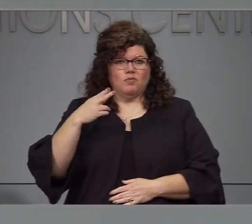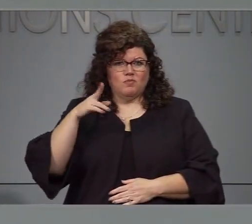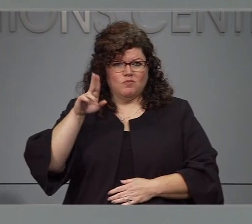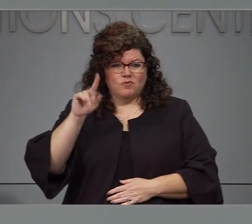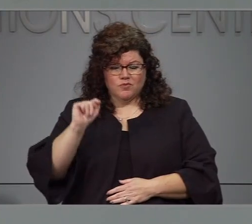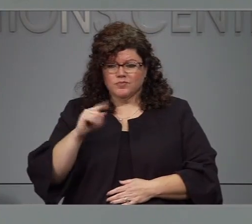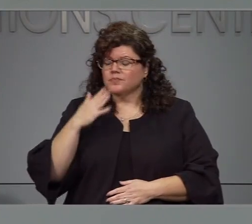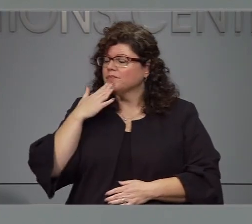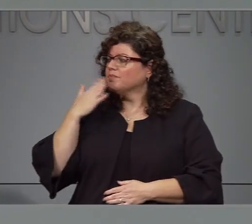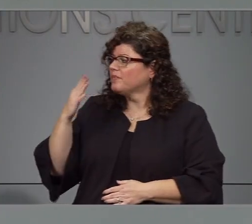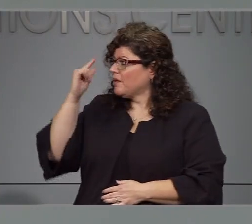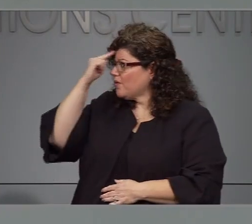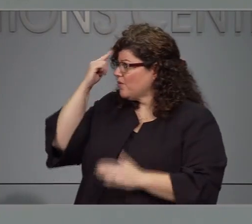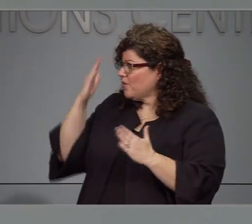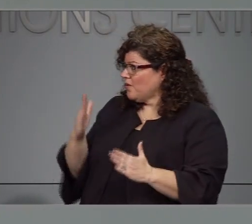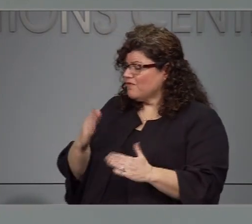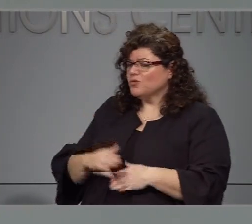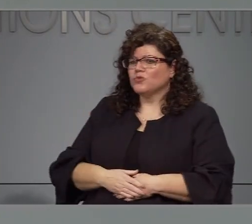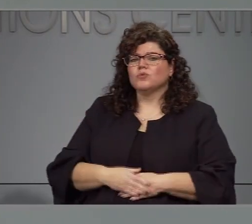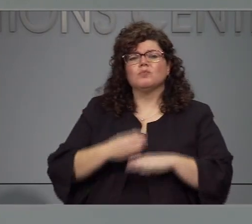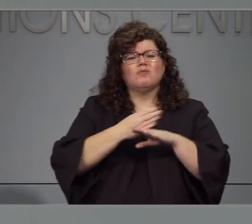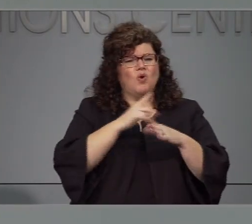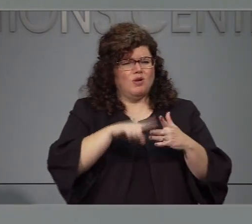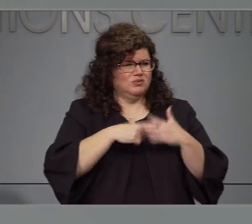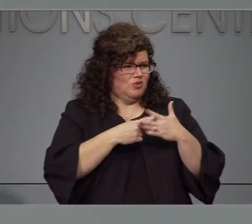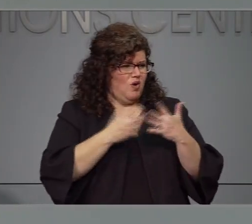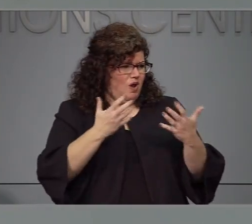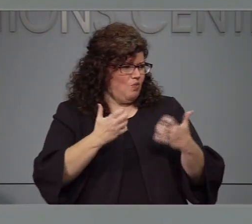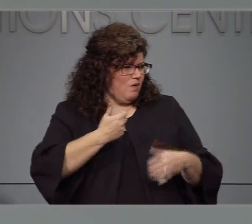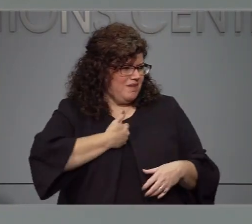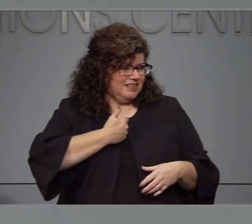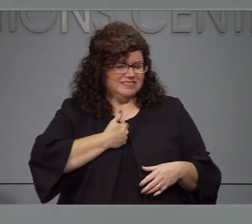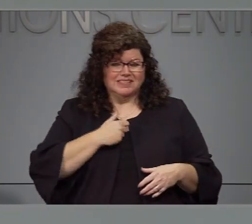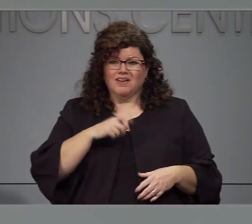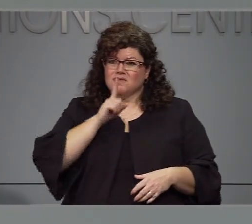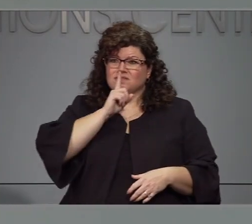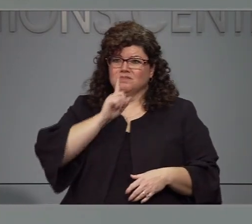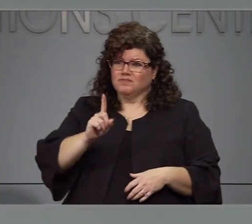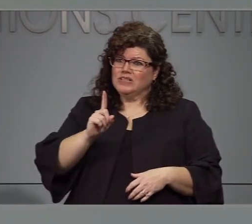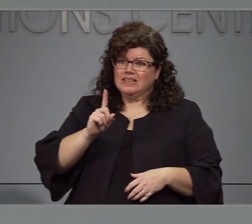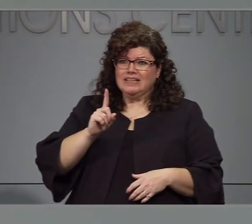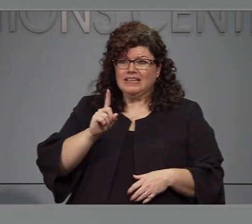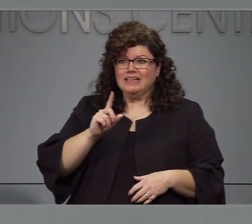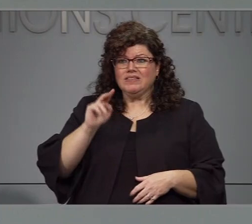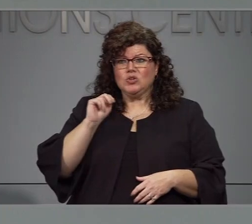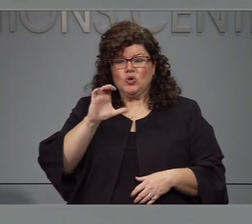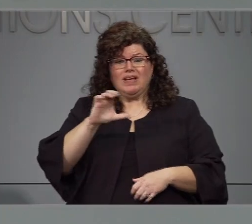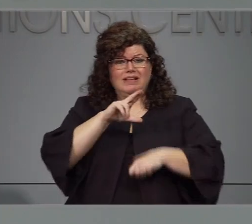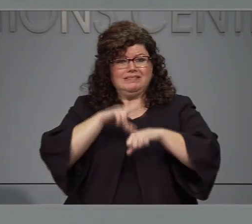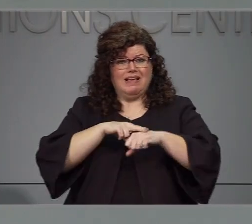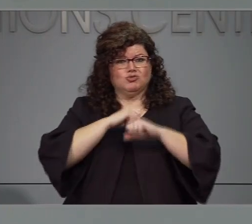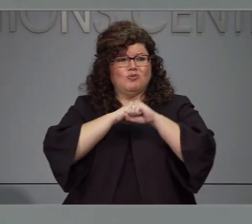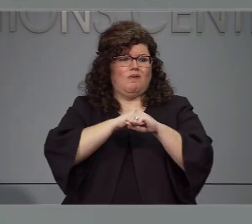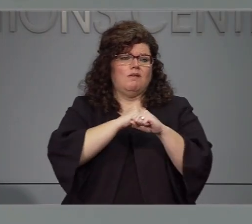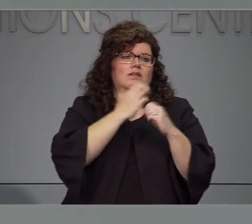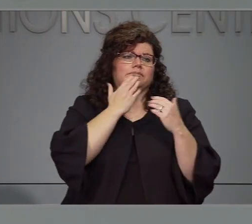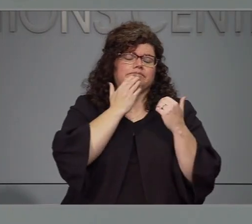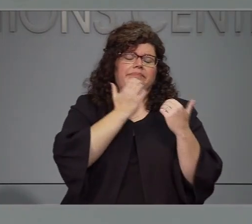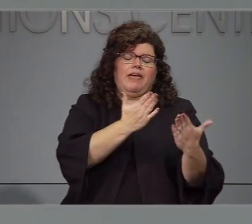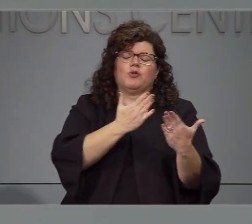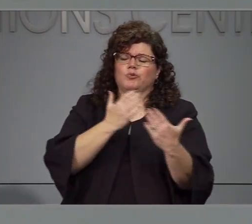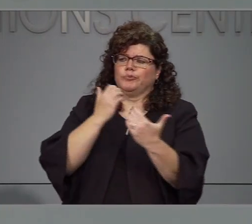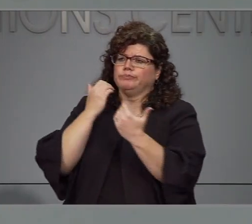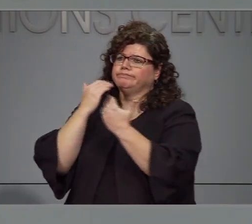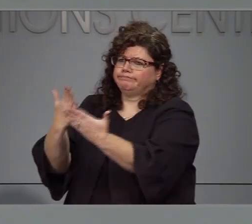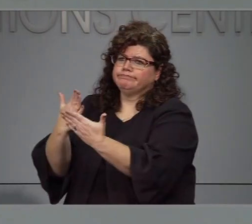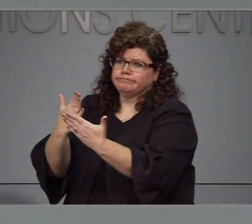Thank you, Governor. And before I begin, I would like to personally thank the men and women of the North Carolina National Guard who since March have